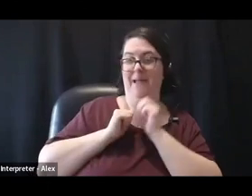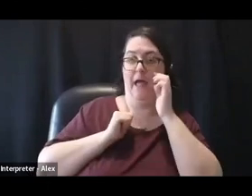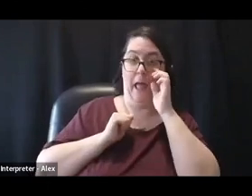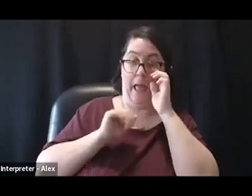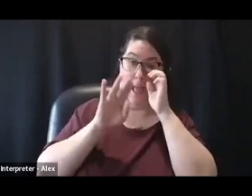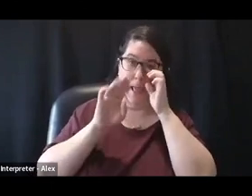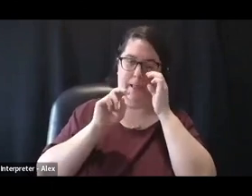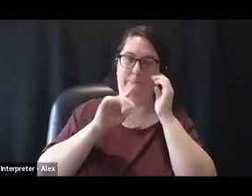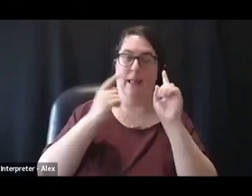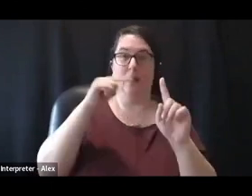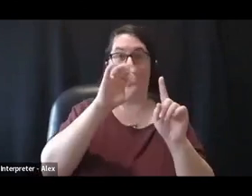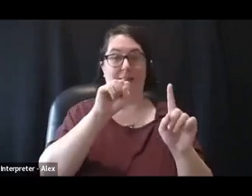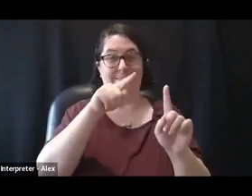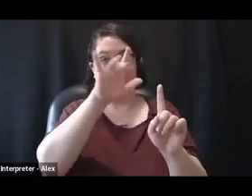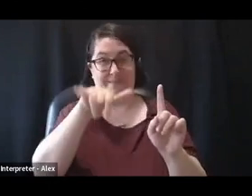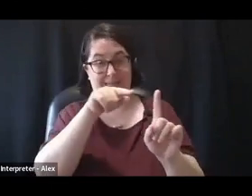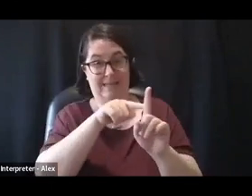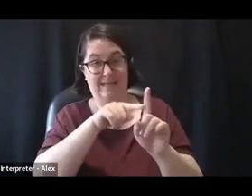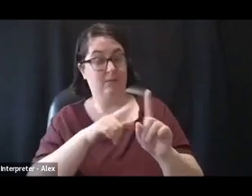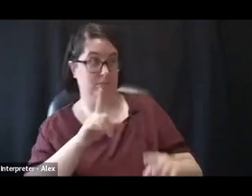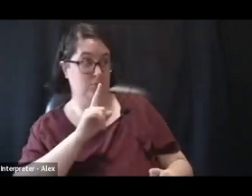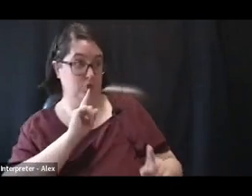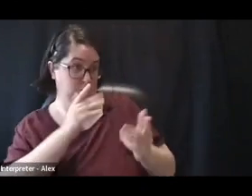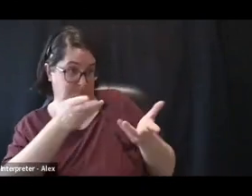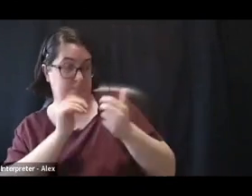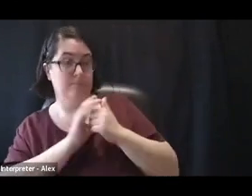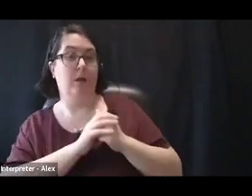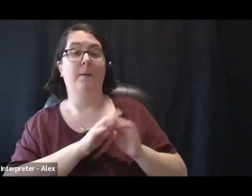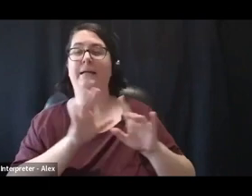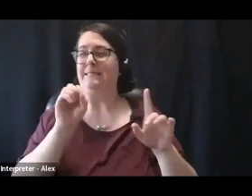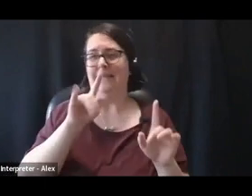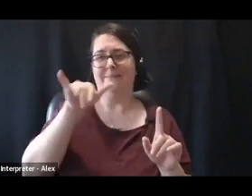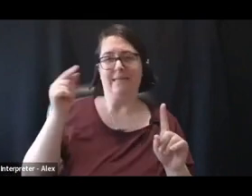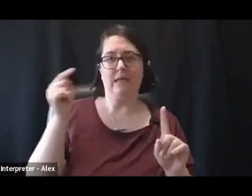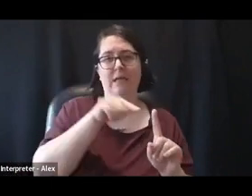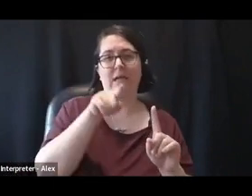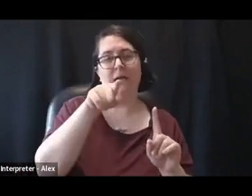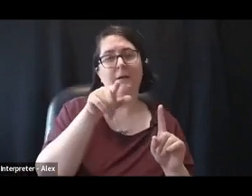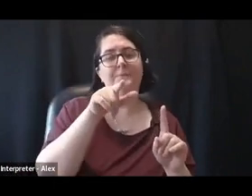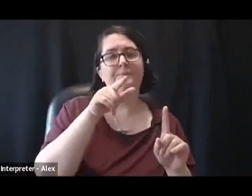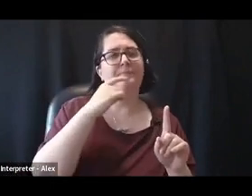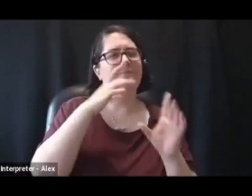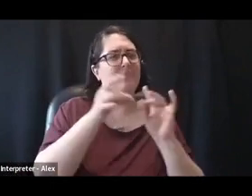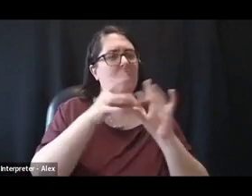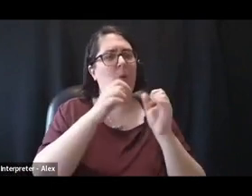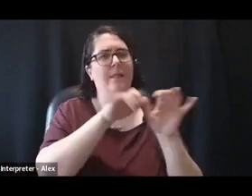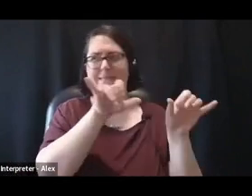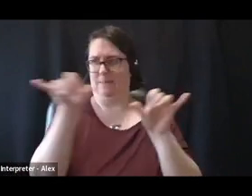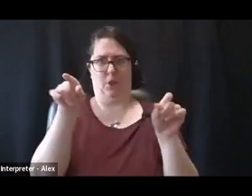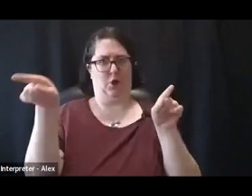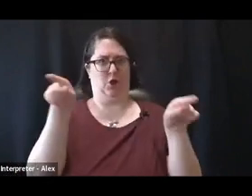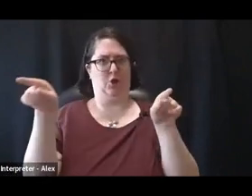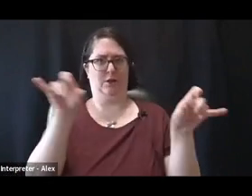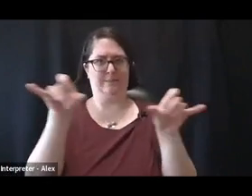to with Stephany, actually, because I think there's a lot of things that you you mentioned that relates a lot with some of the things we